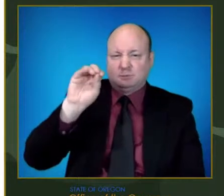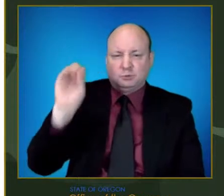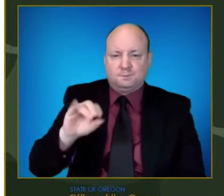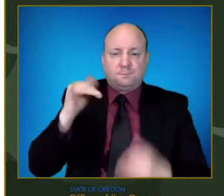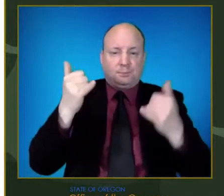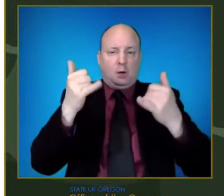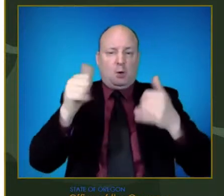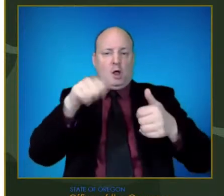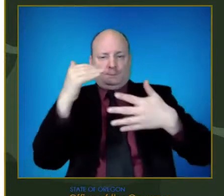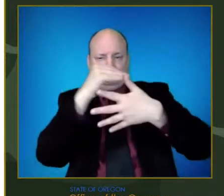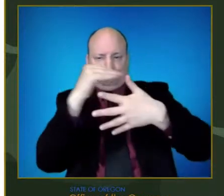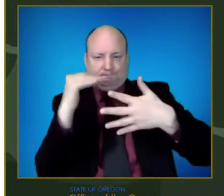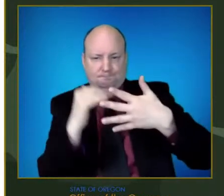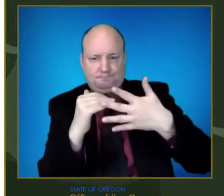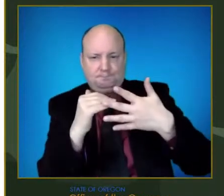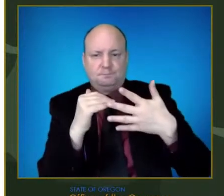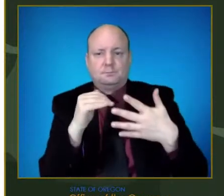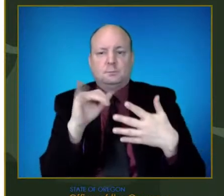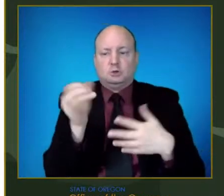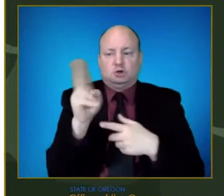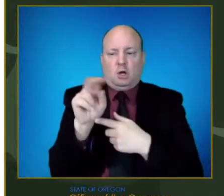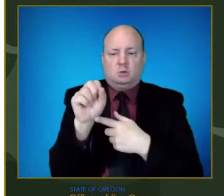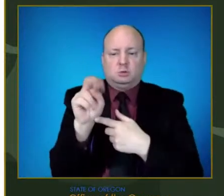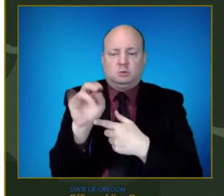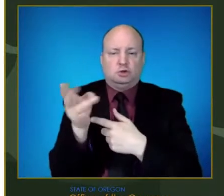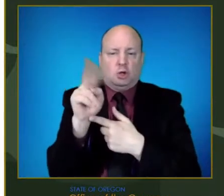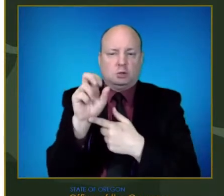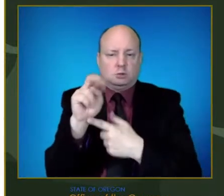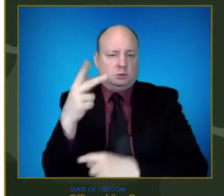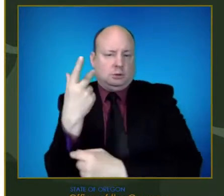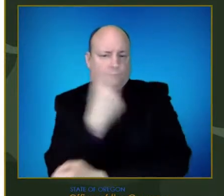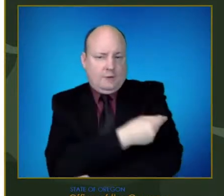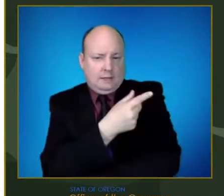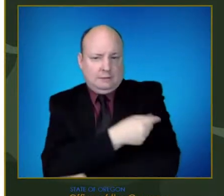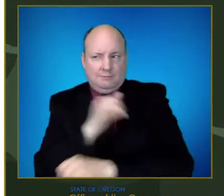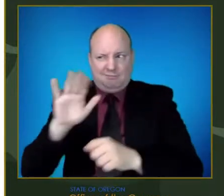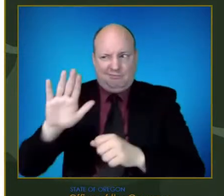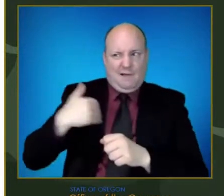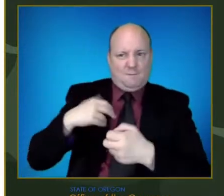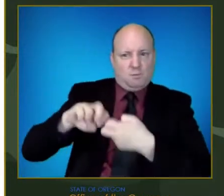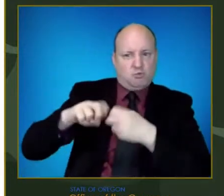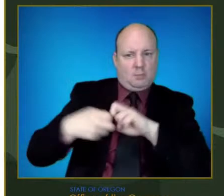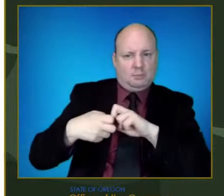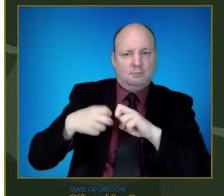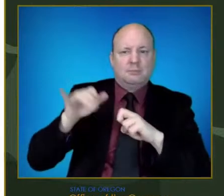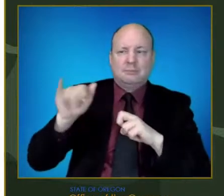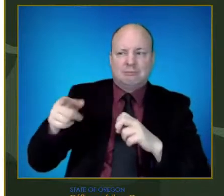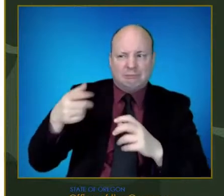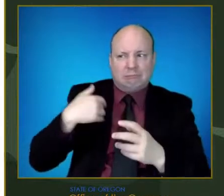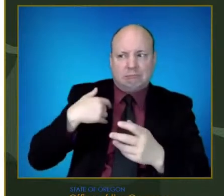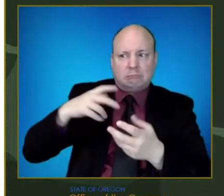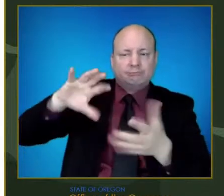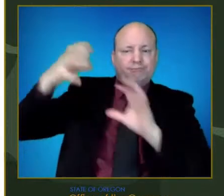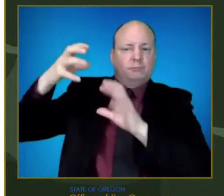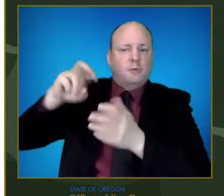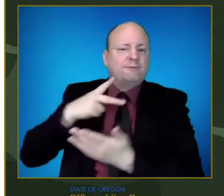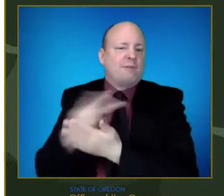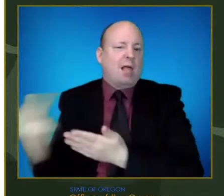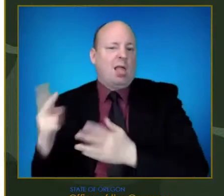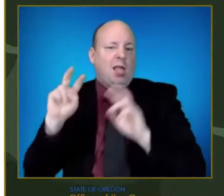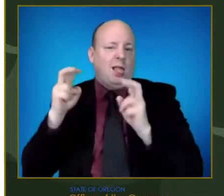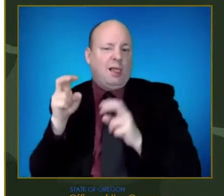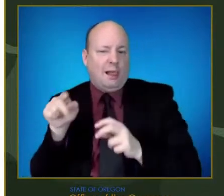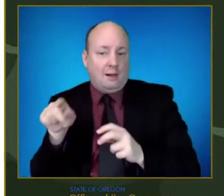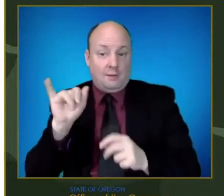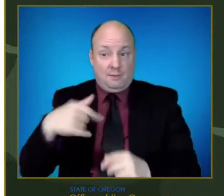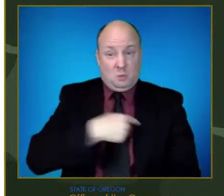Here's an updated projection of our vaccine supply through early June. As you can see, we've pushed back the time frame when we expect we'd have enough doses